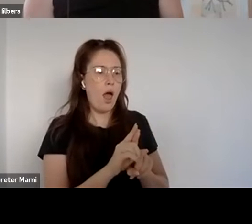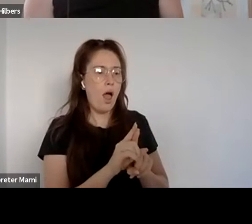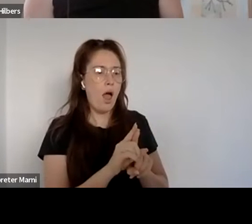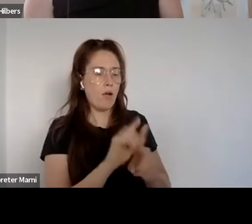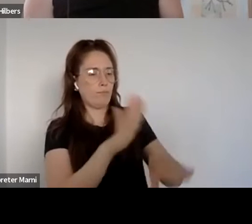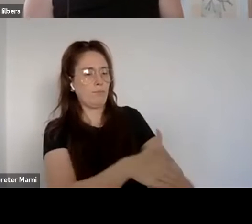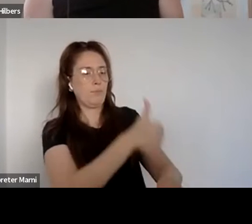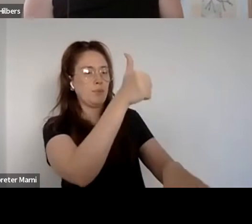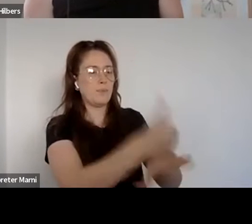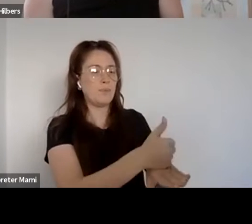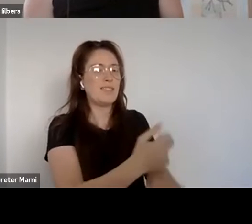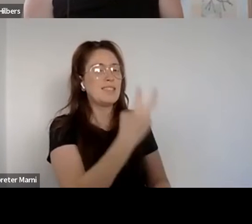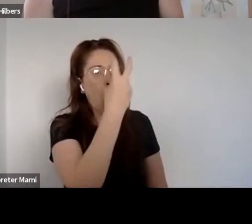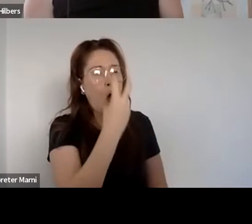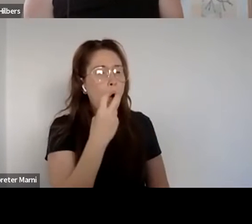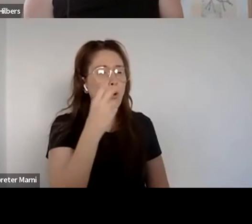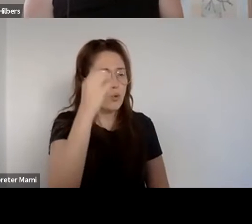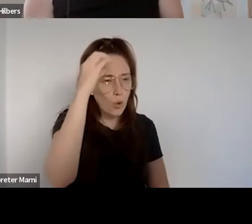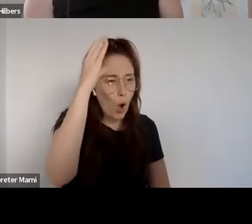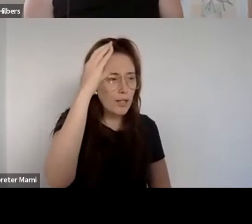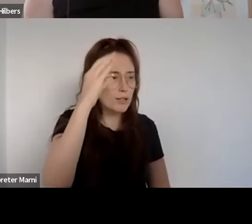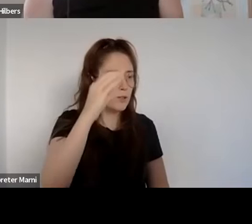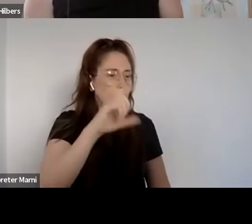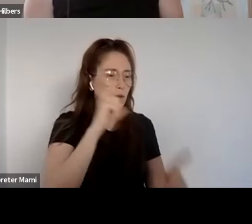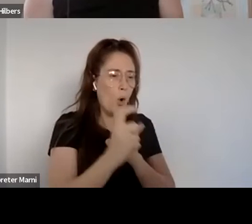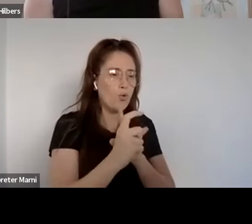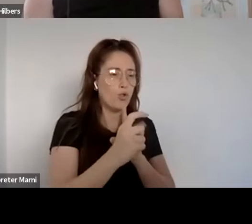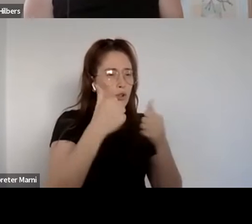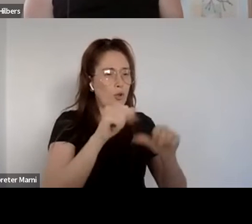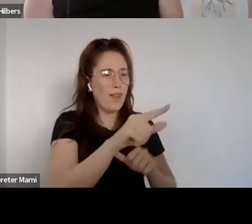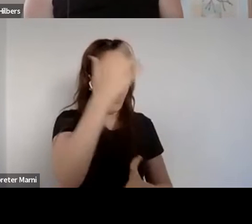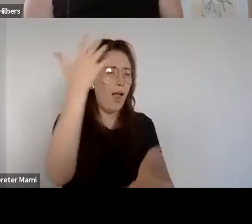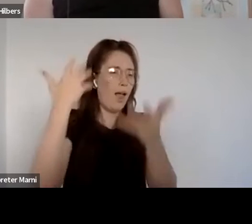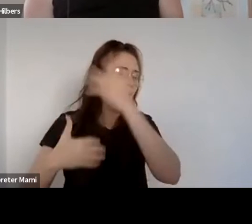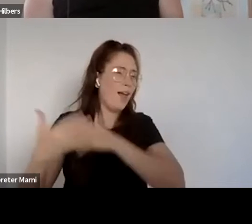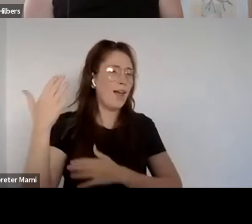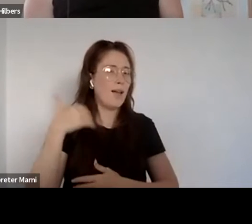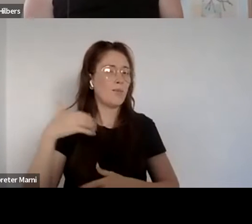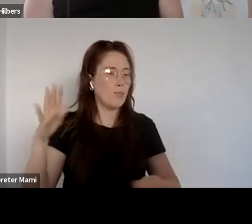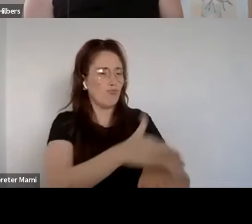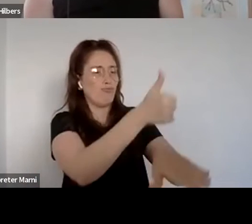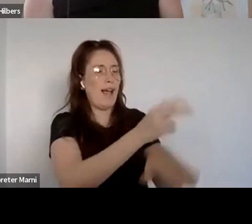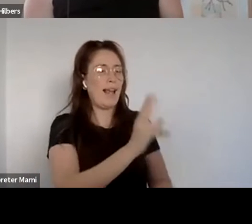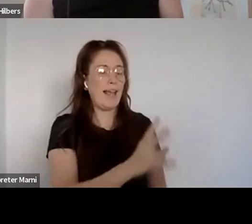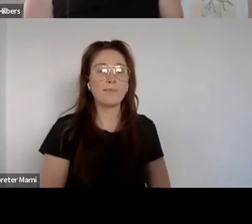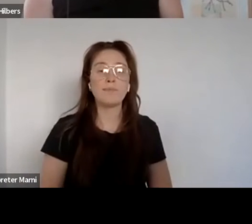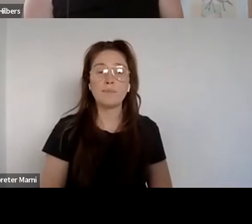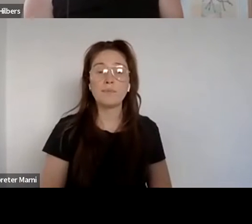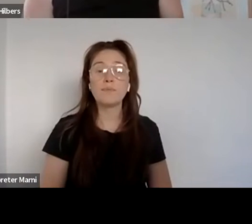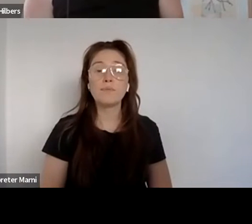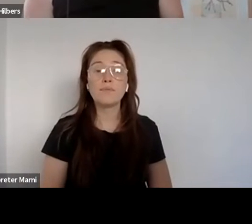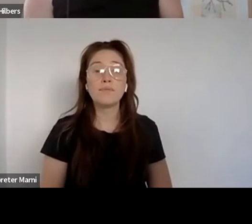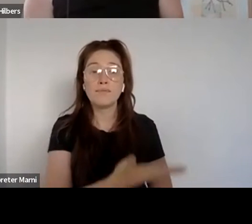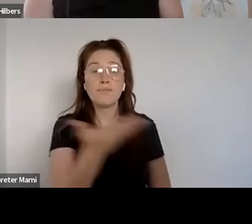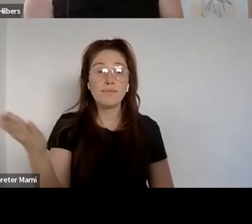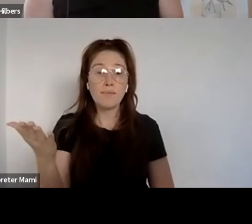recuperation of ancient knowledge and other kinds of wisdom, embodied wisdom. I'd like to invite our artists and practitioners